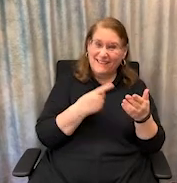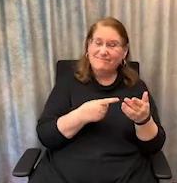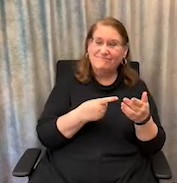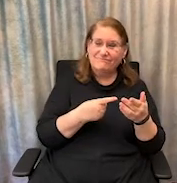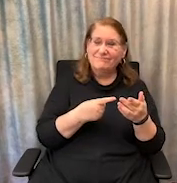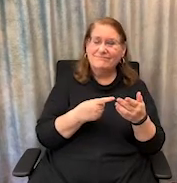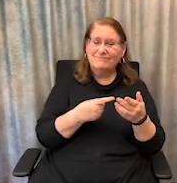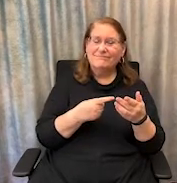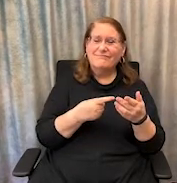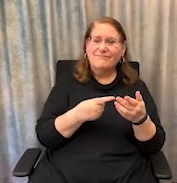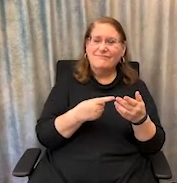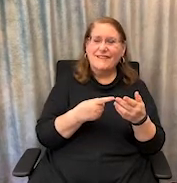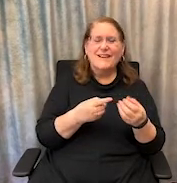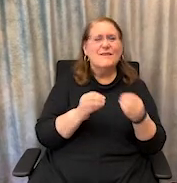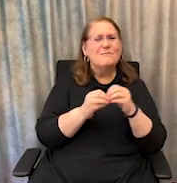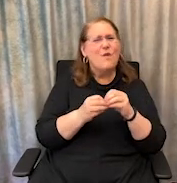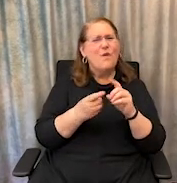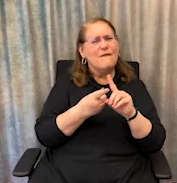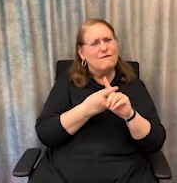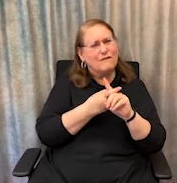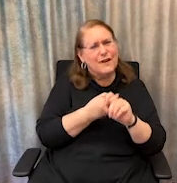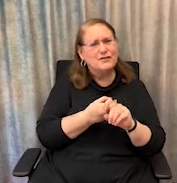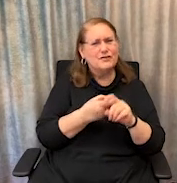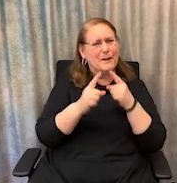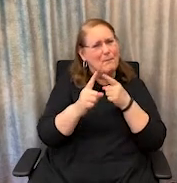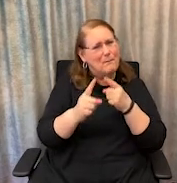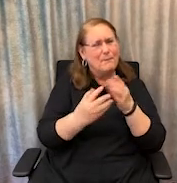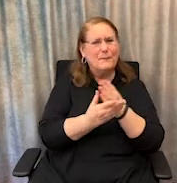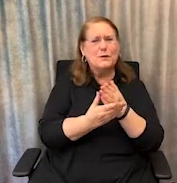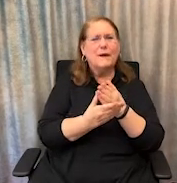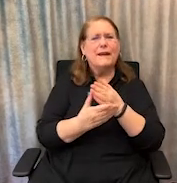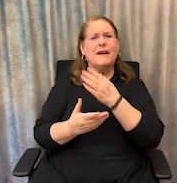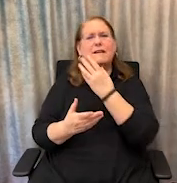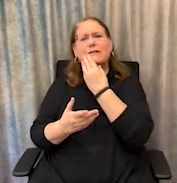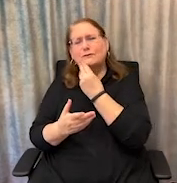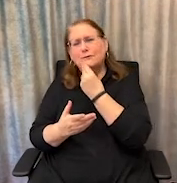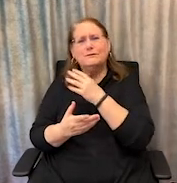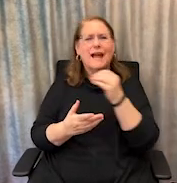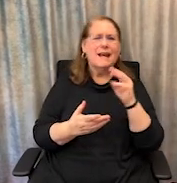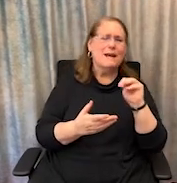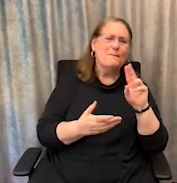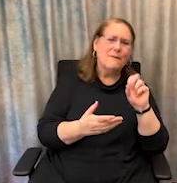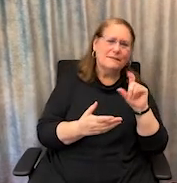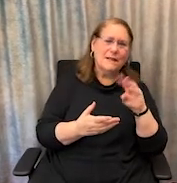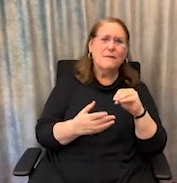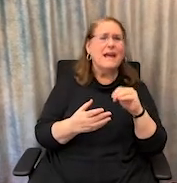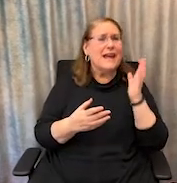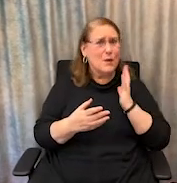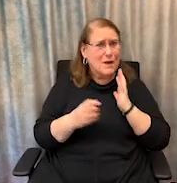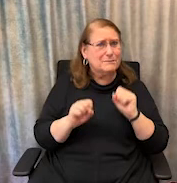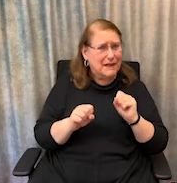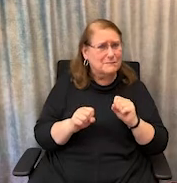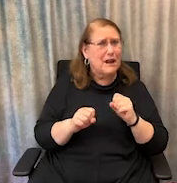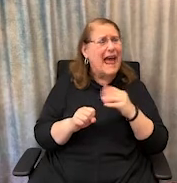is more friendship between Muslim and Jewish. Is it possible? It was possible, and I think it still